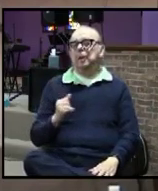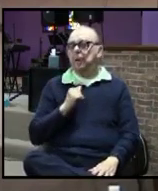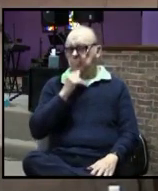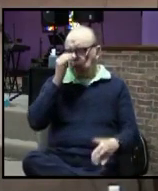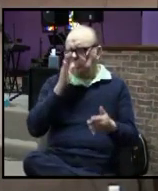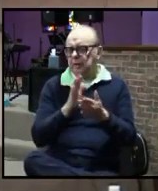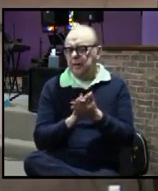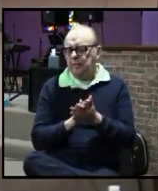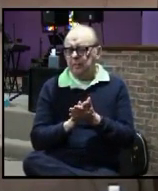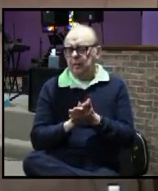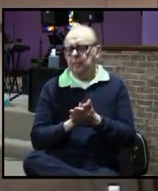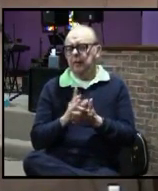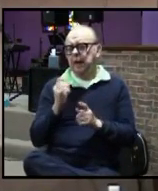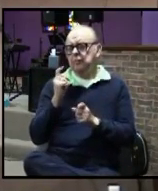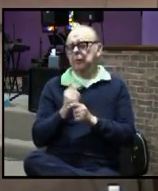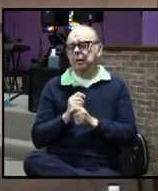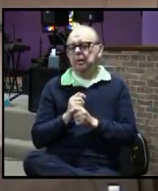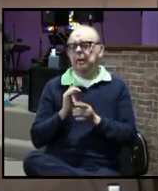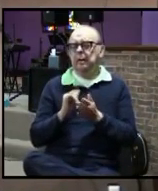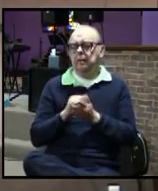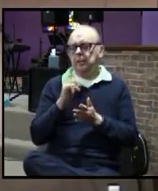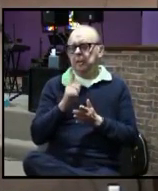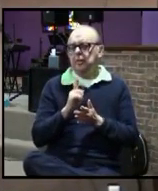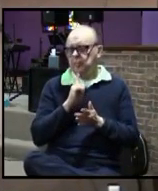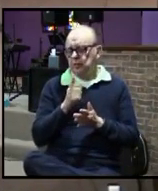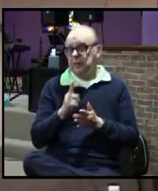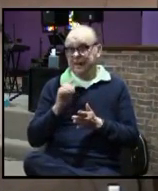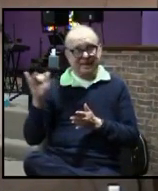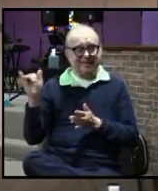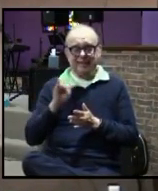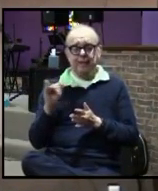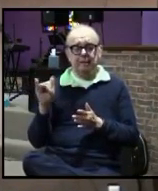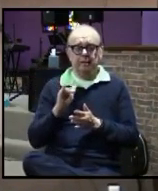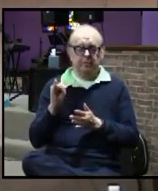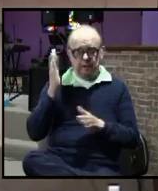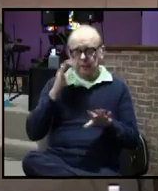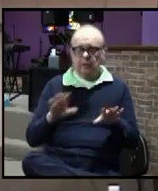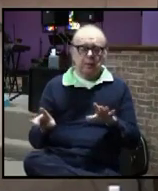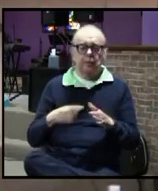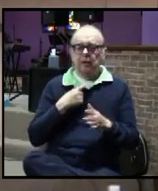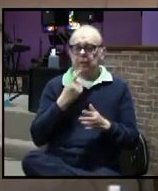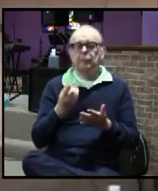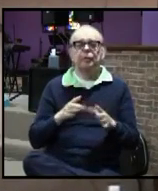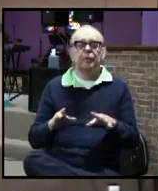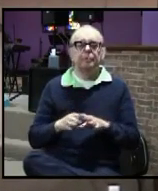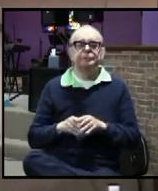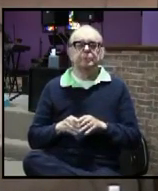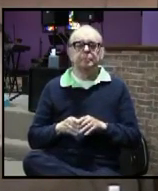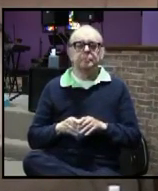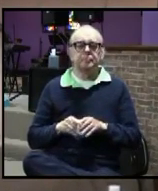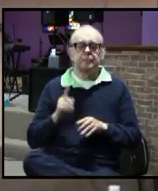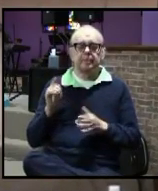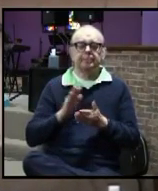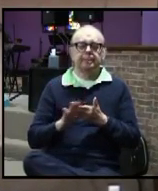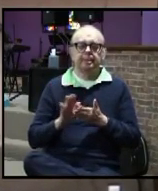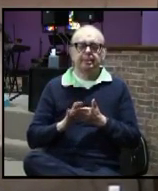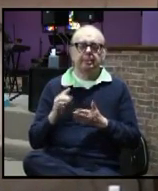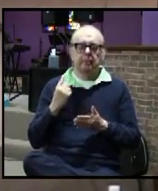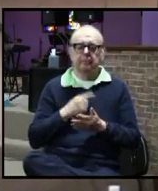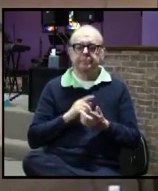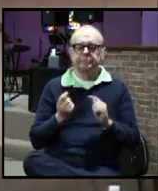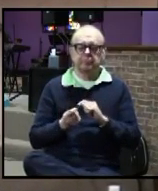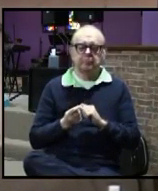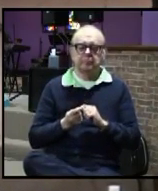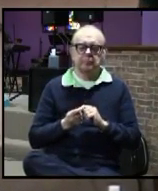Because we don't believe and trust that God is who he says he is and will do what he says he will do. That he will forgive us, that